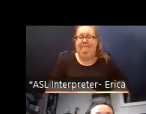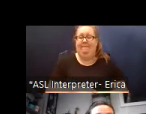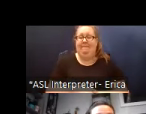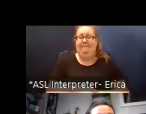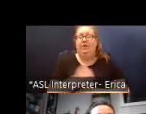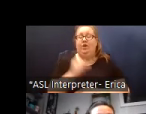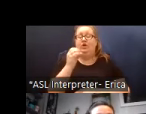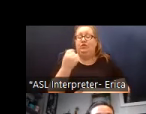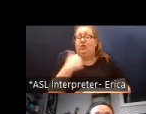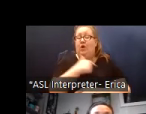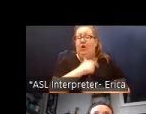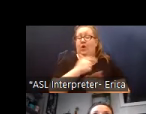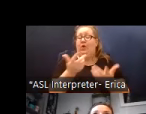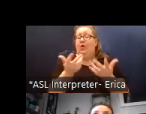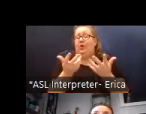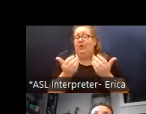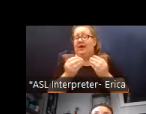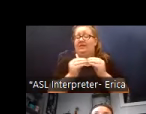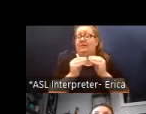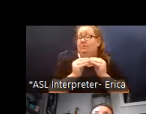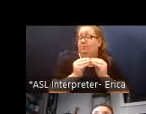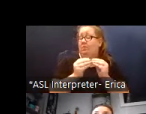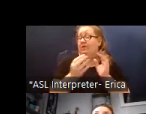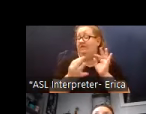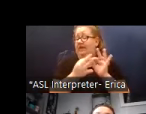So we've gotten a little bit of feedback so far, but